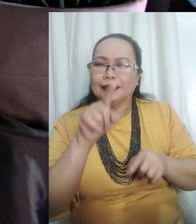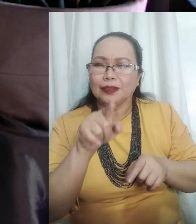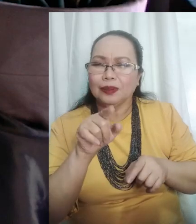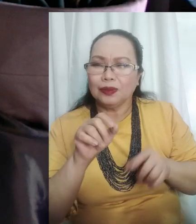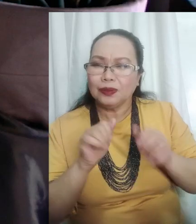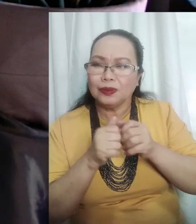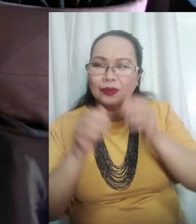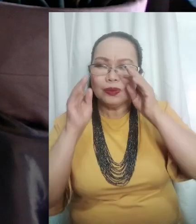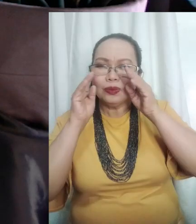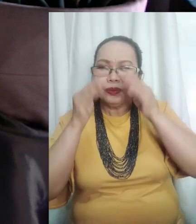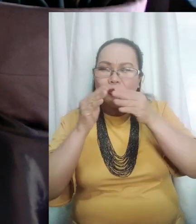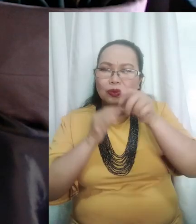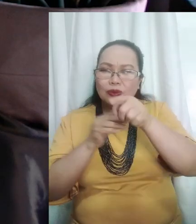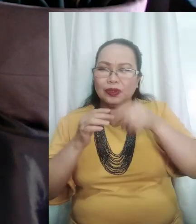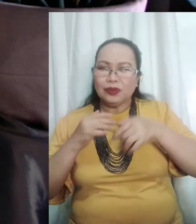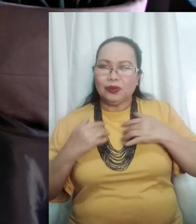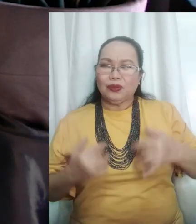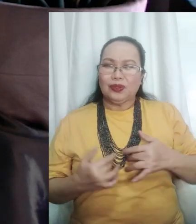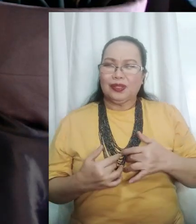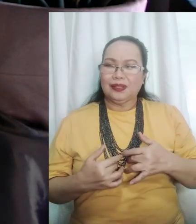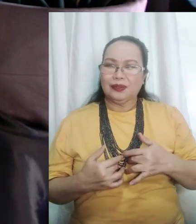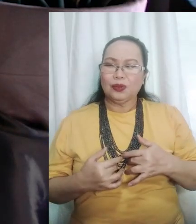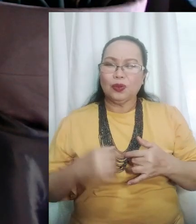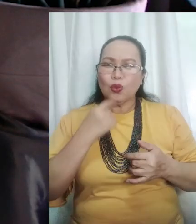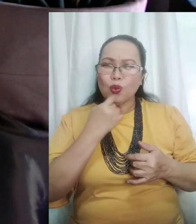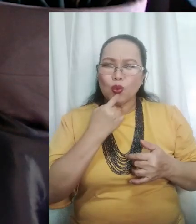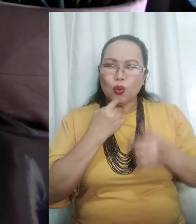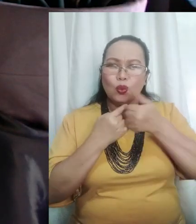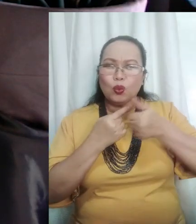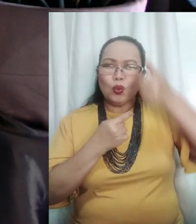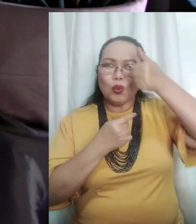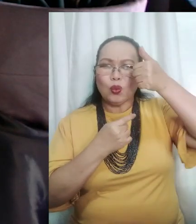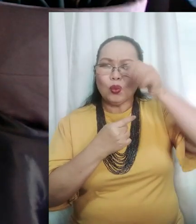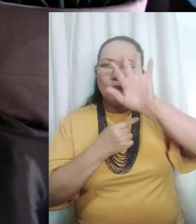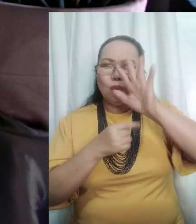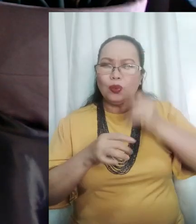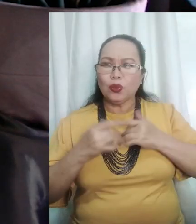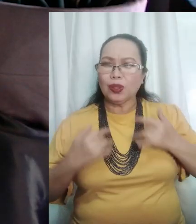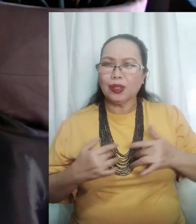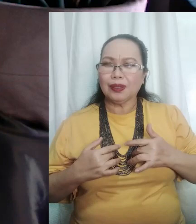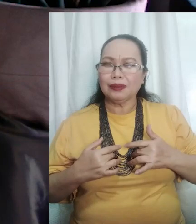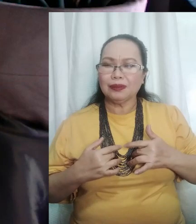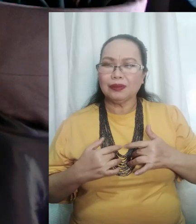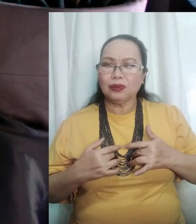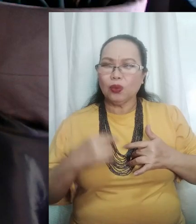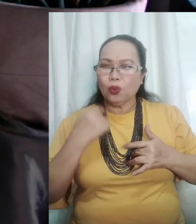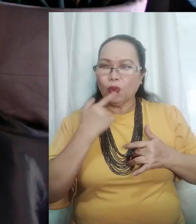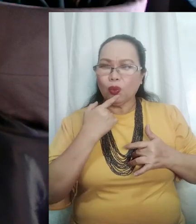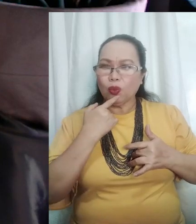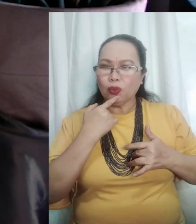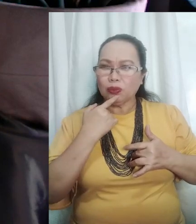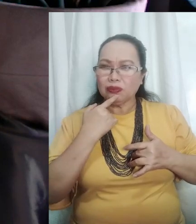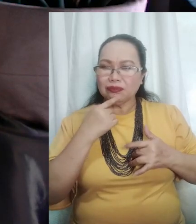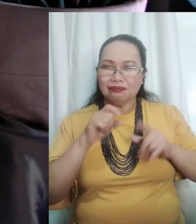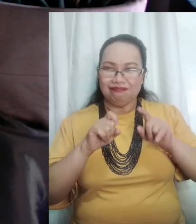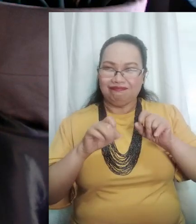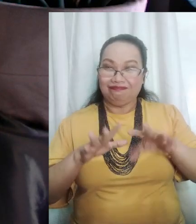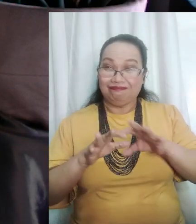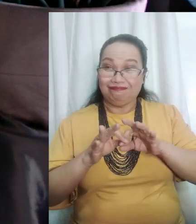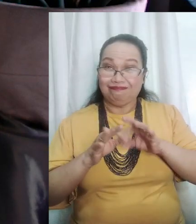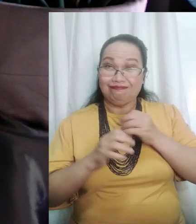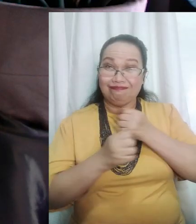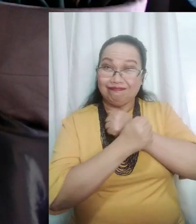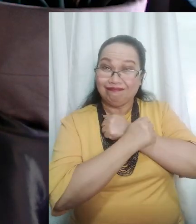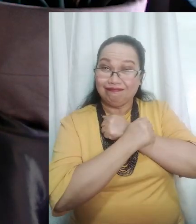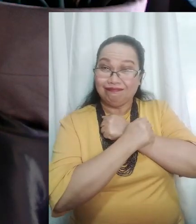you, as he looking into your heart, who is your highest devotion? Would you pass this test